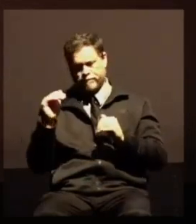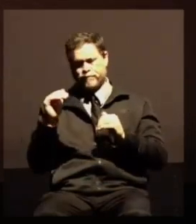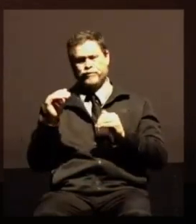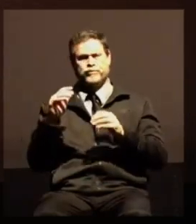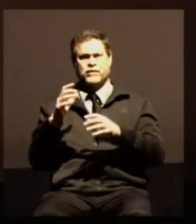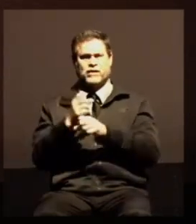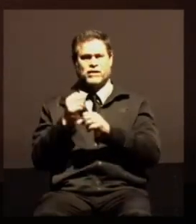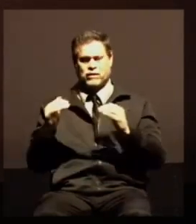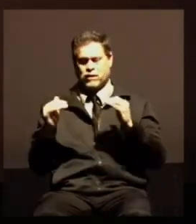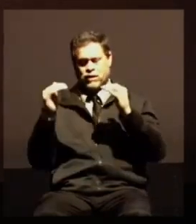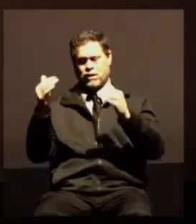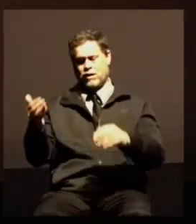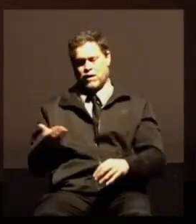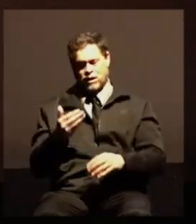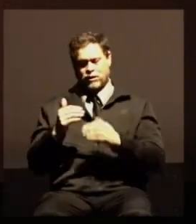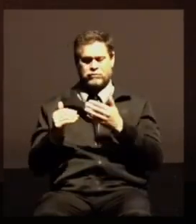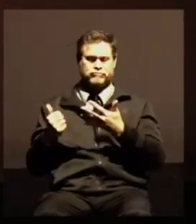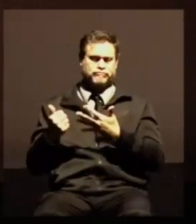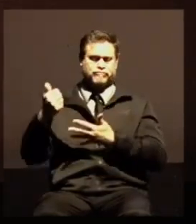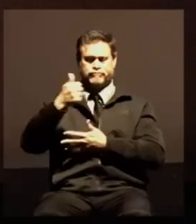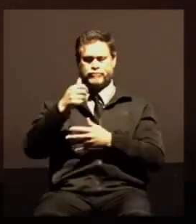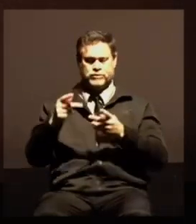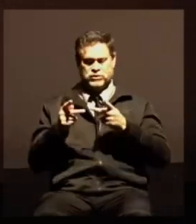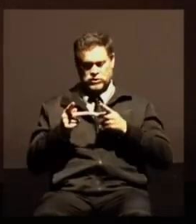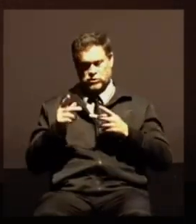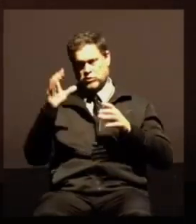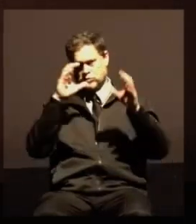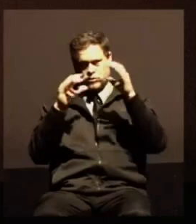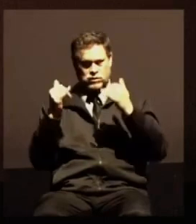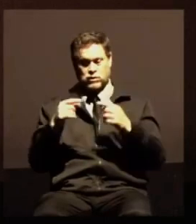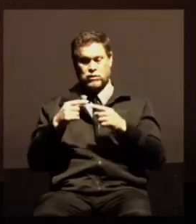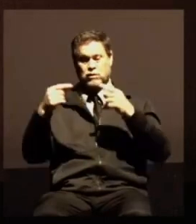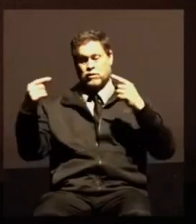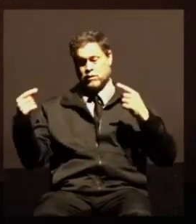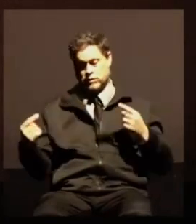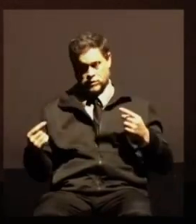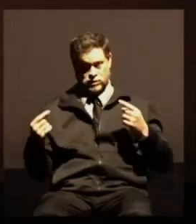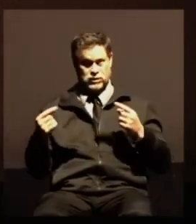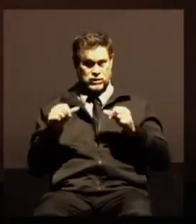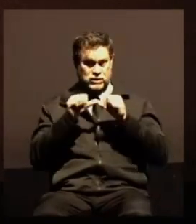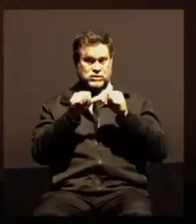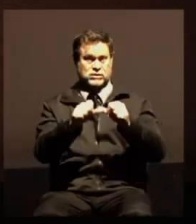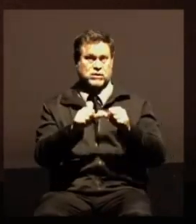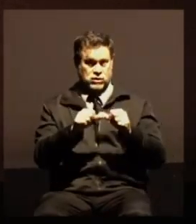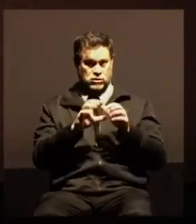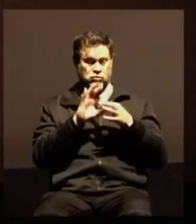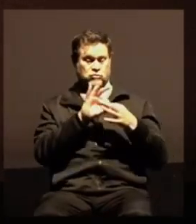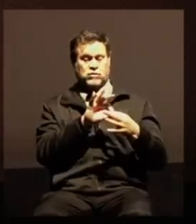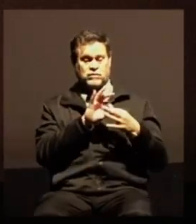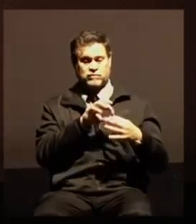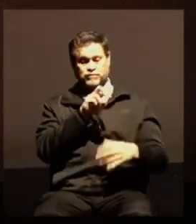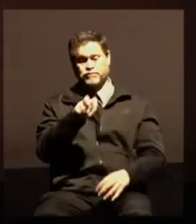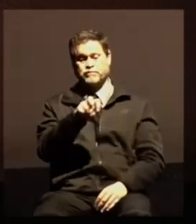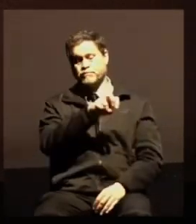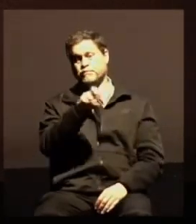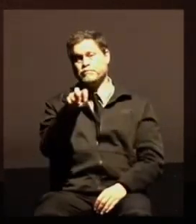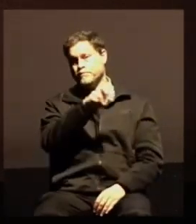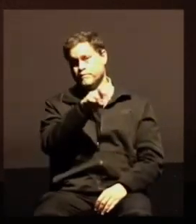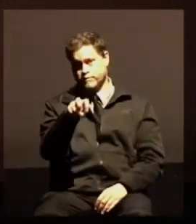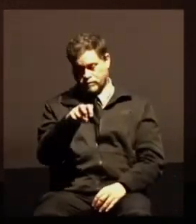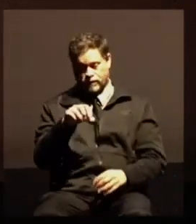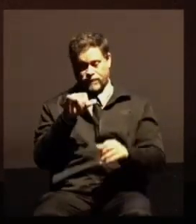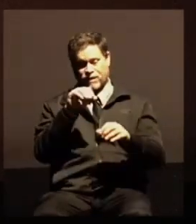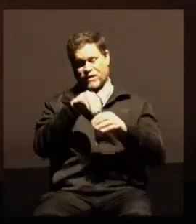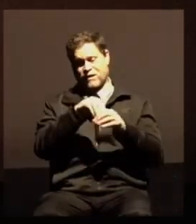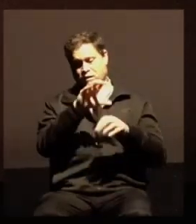fall into this higher position. They're going for it now. So though it may sound a little contradicting, you know, staying relevant can be hopping around. Staying relevant can be staying within a